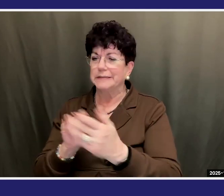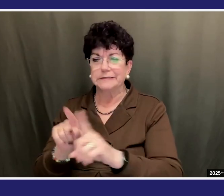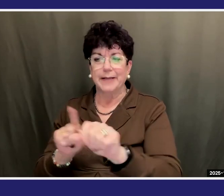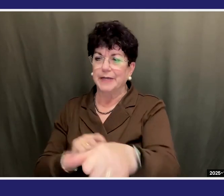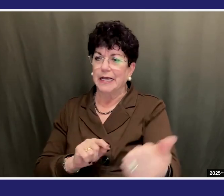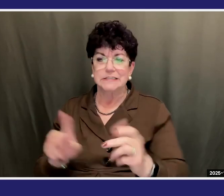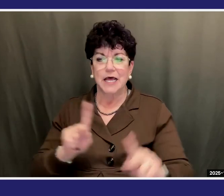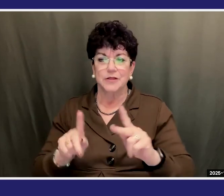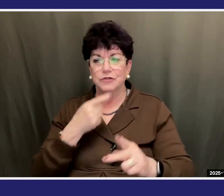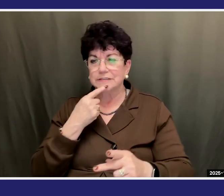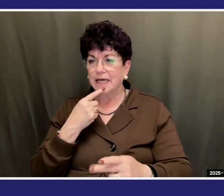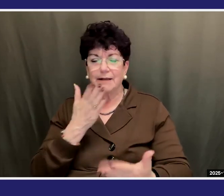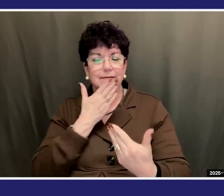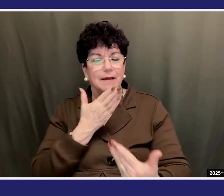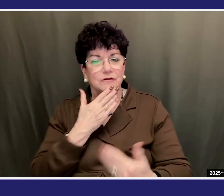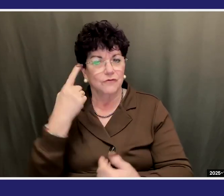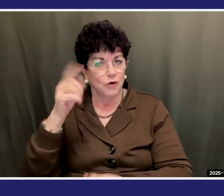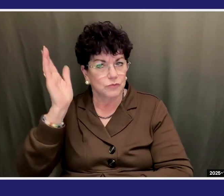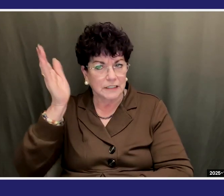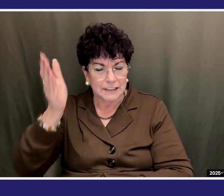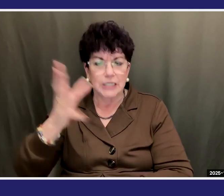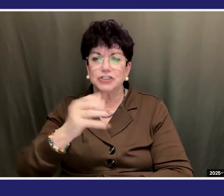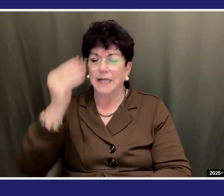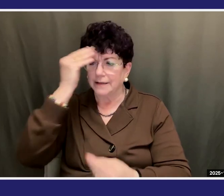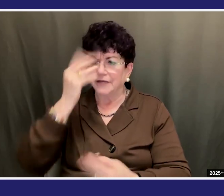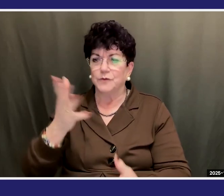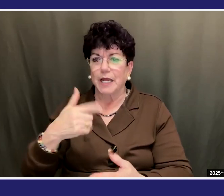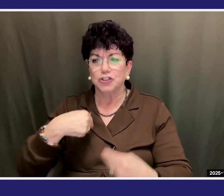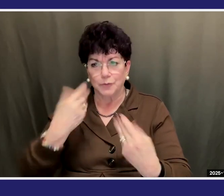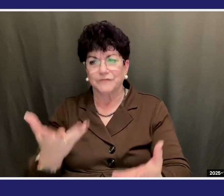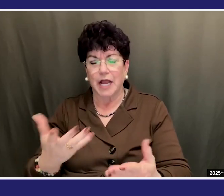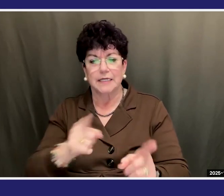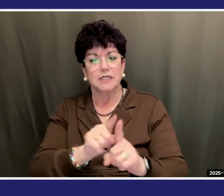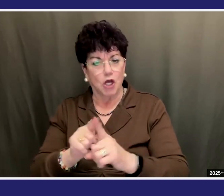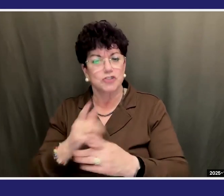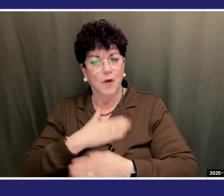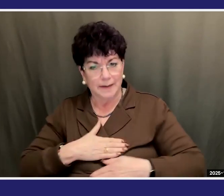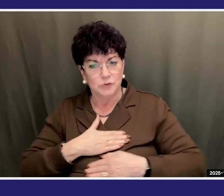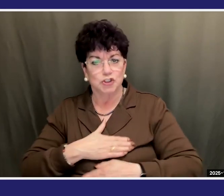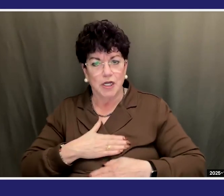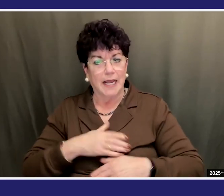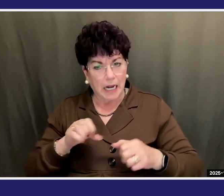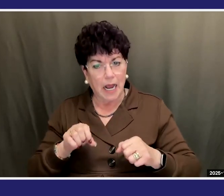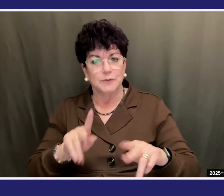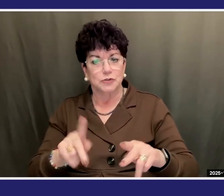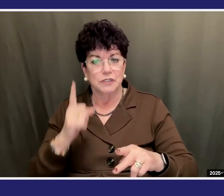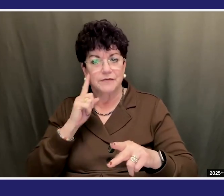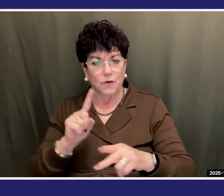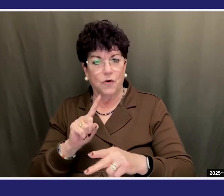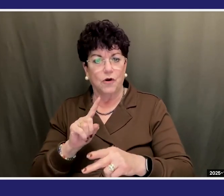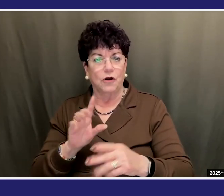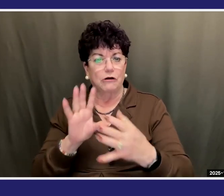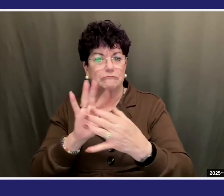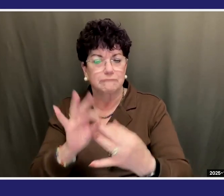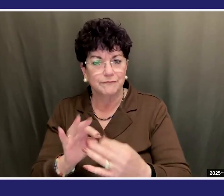the presentation and the information being provided. I also appreciate the opportunities for engagement. Would have